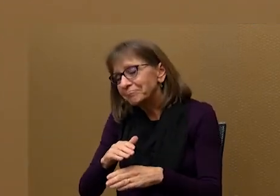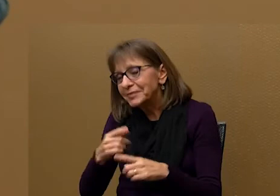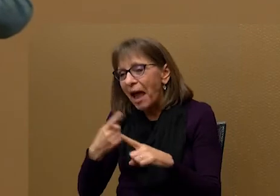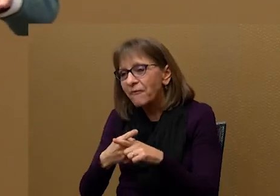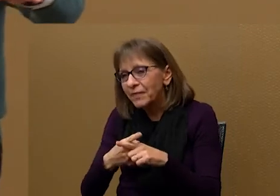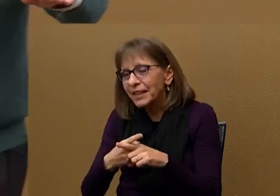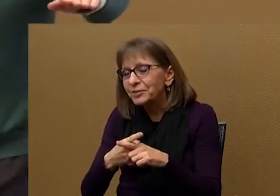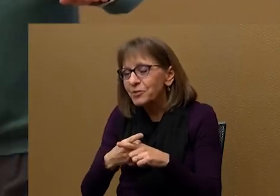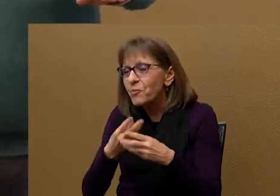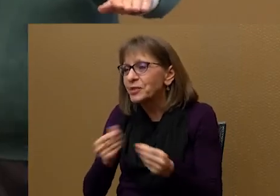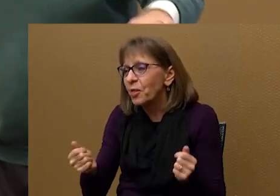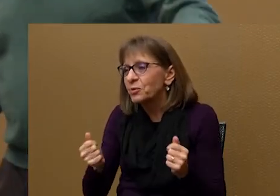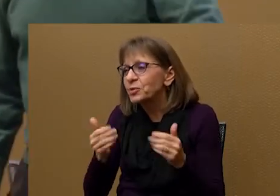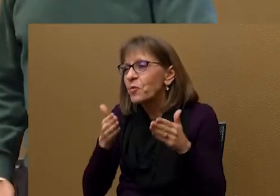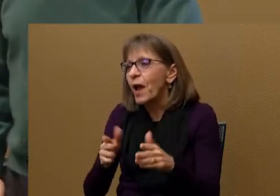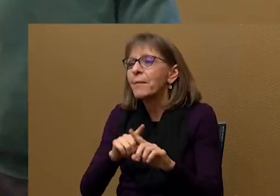hopes.